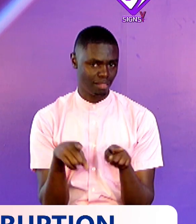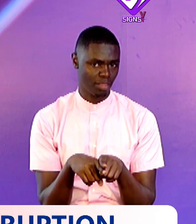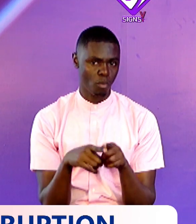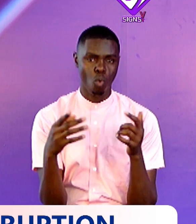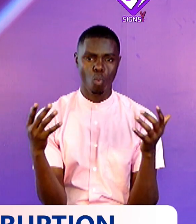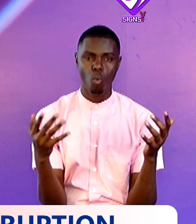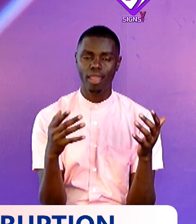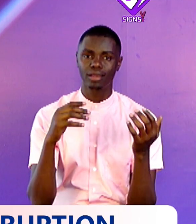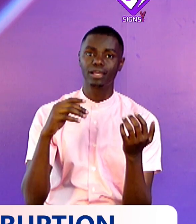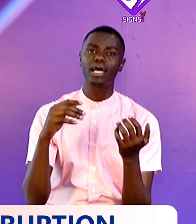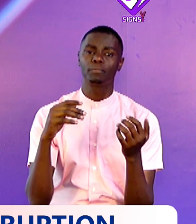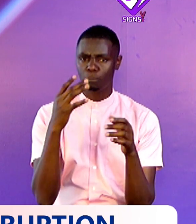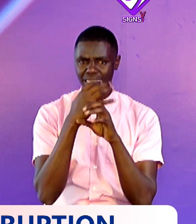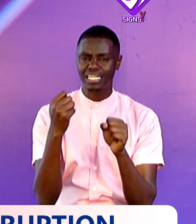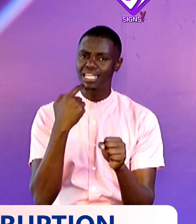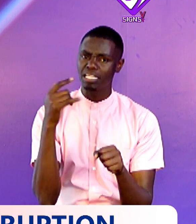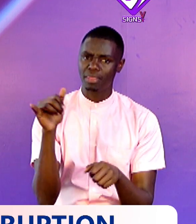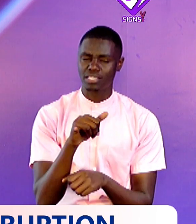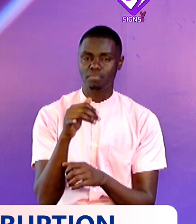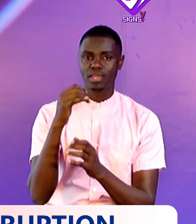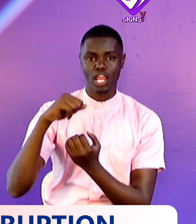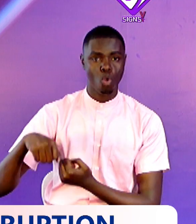Homa Bay, that